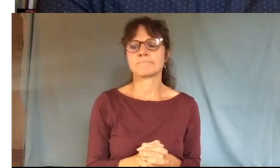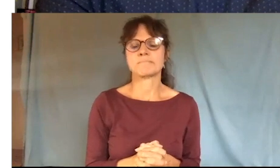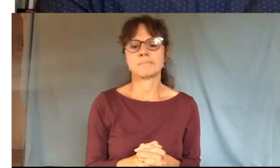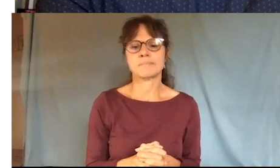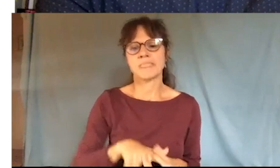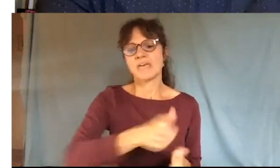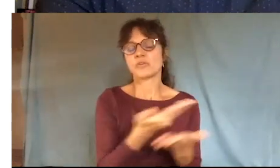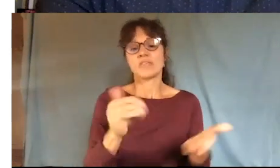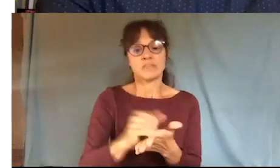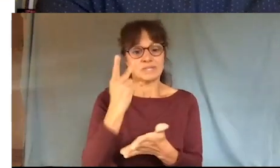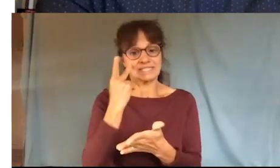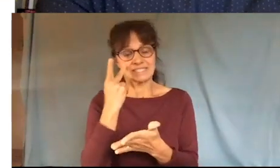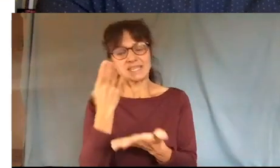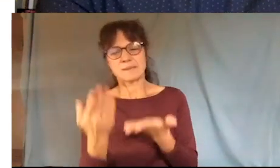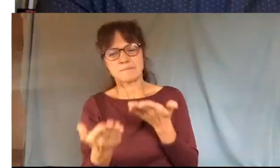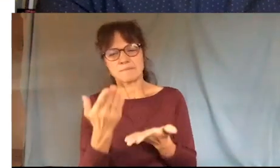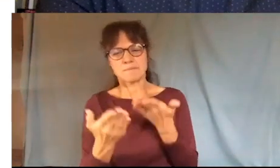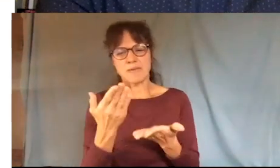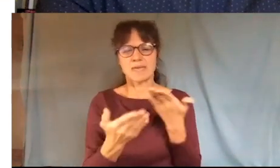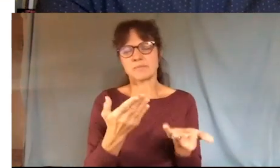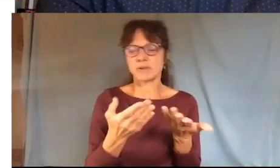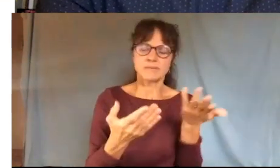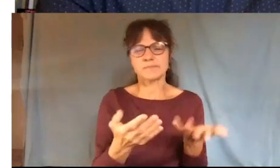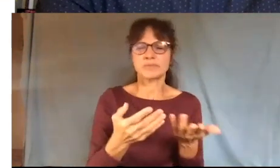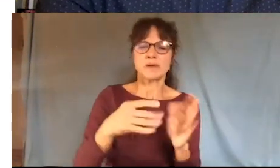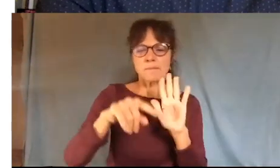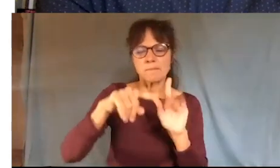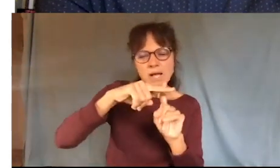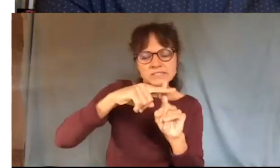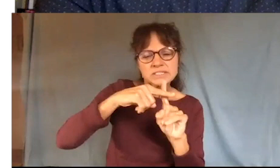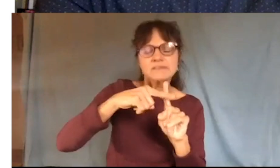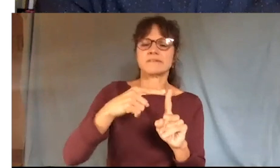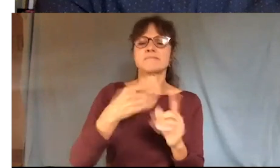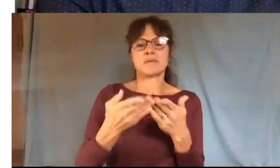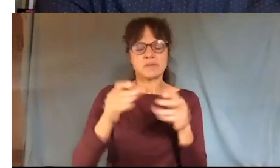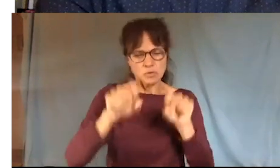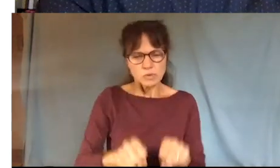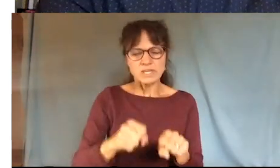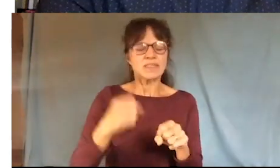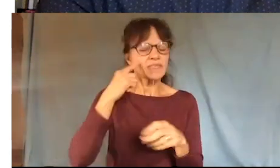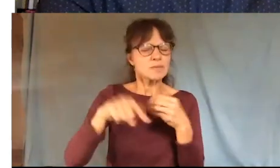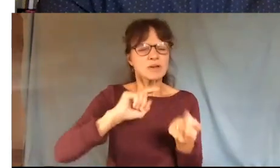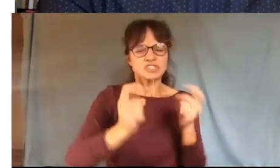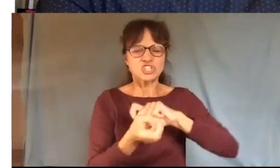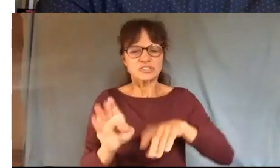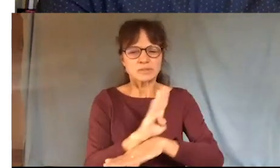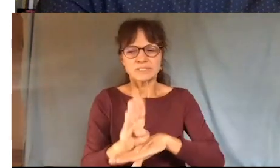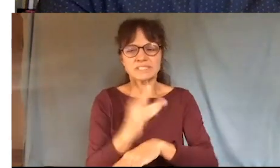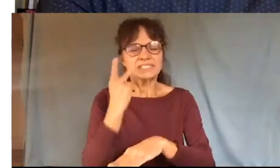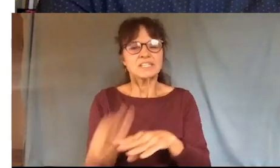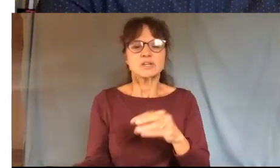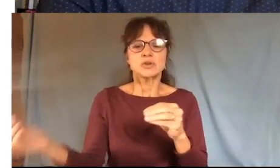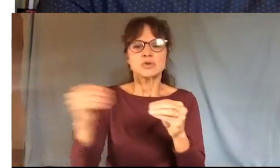The other things that we're seeing that are perhaps silver linings with COVID-19 and perhaps ways that we might want to consider changing doing business is we're seeing a growth